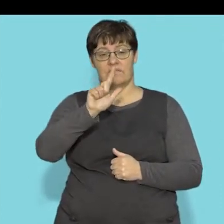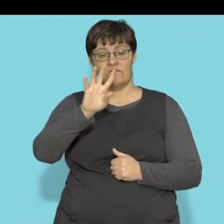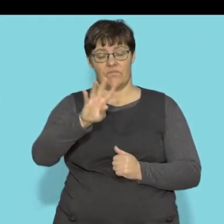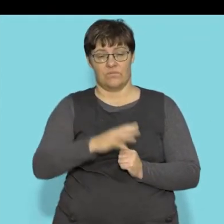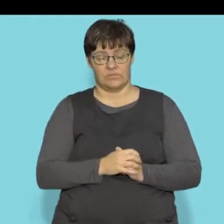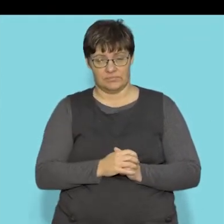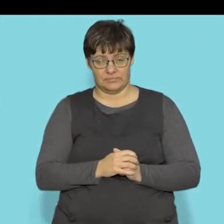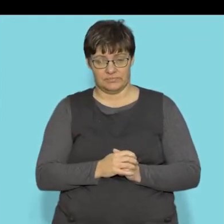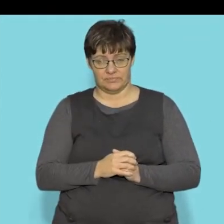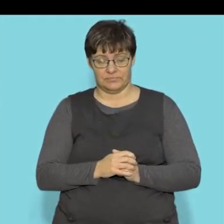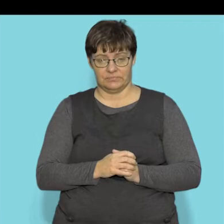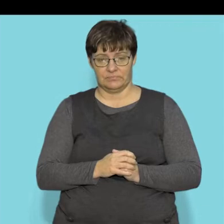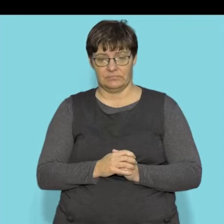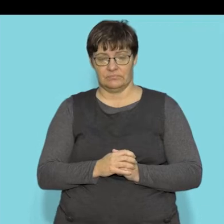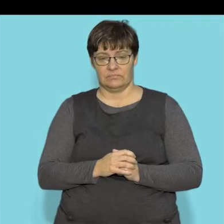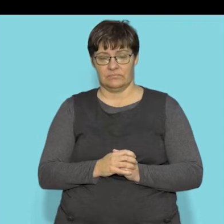282,74.